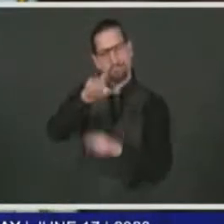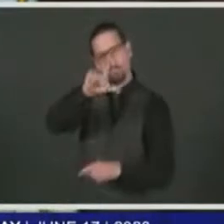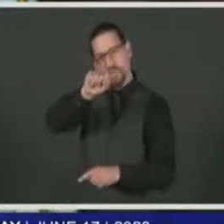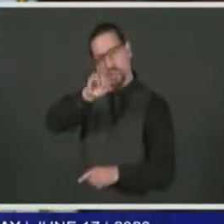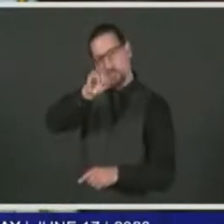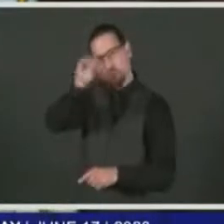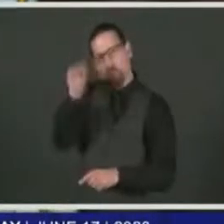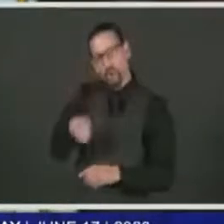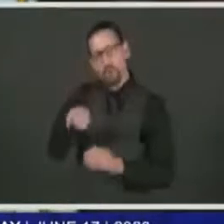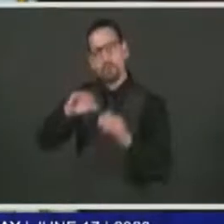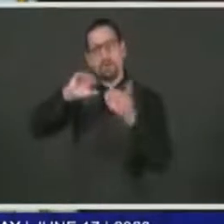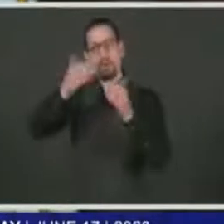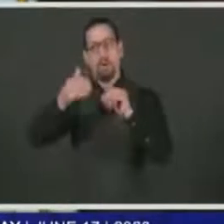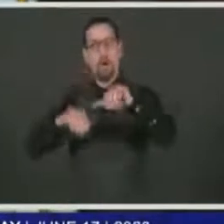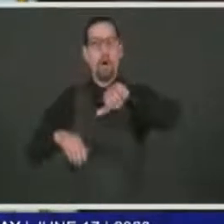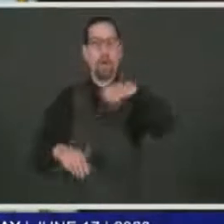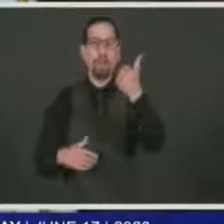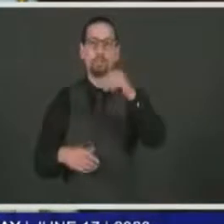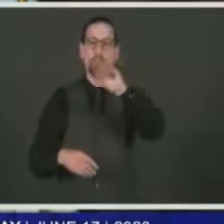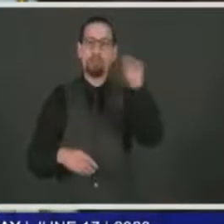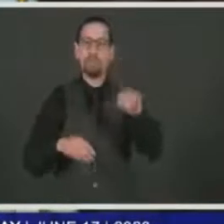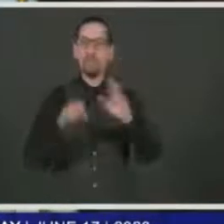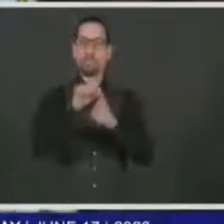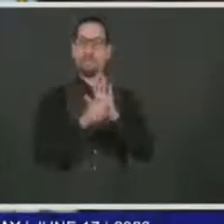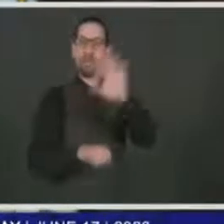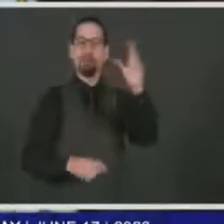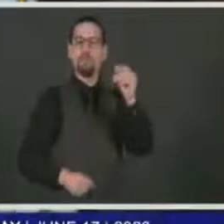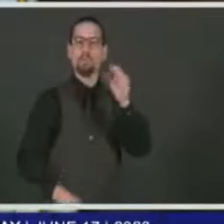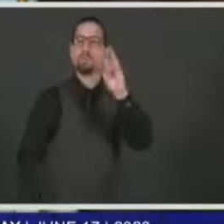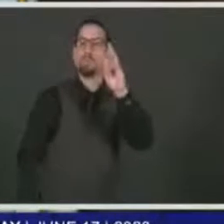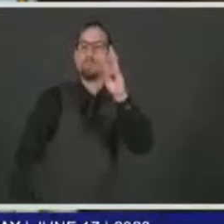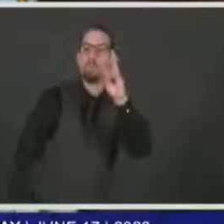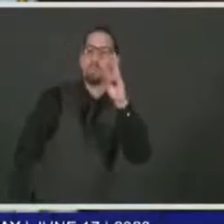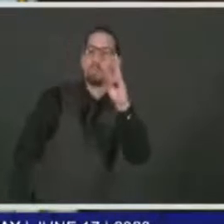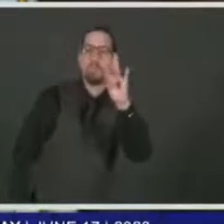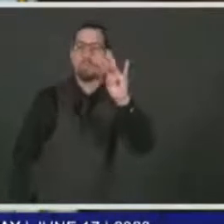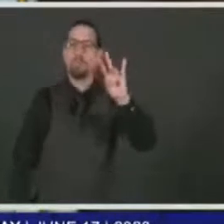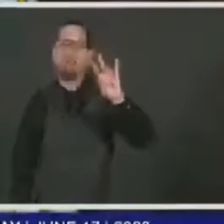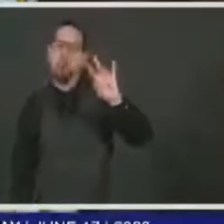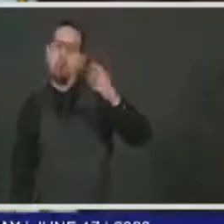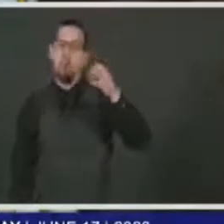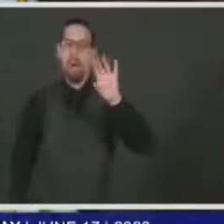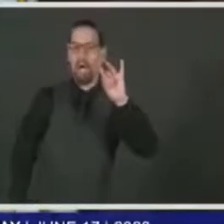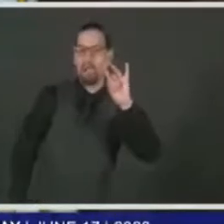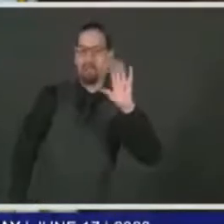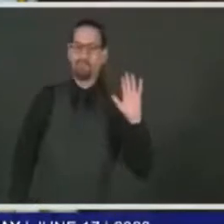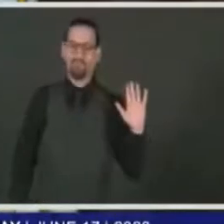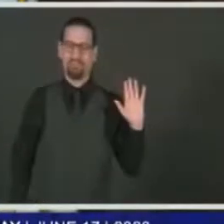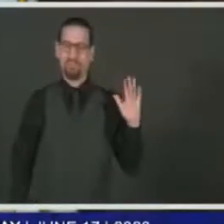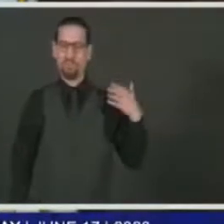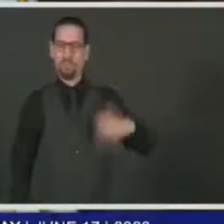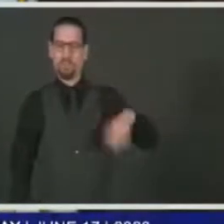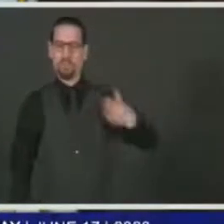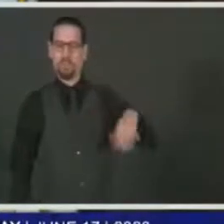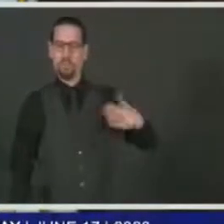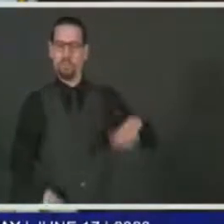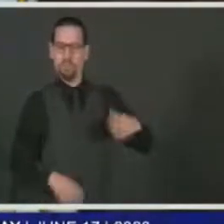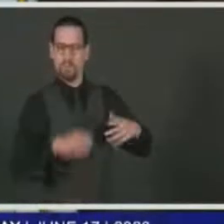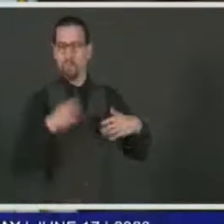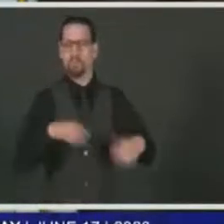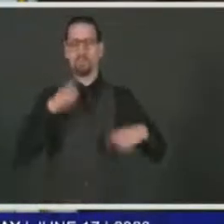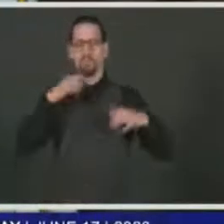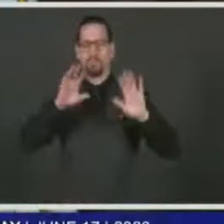8%. So why am I sharing this with you? Because if you're sitting at home and a lot of you are still nervous, and I know many people are